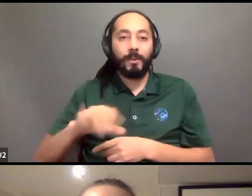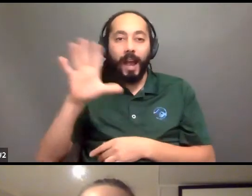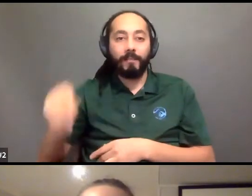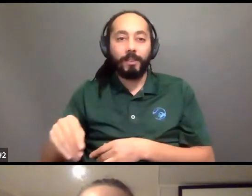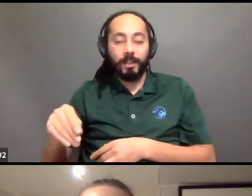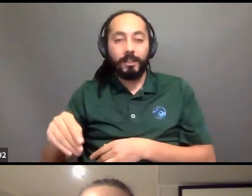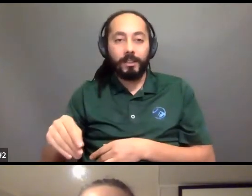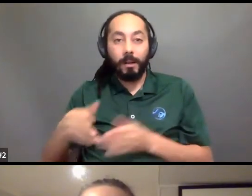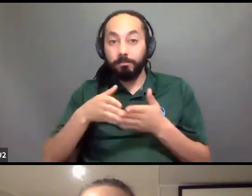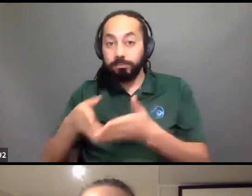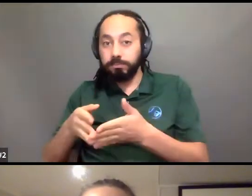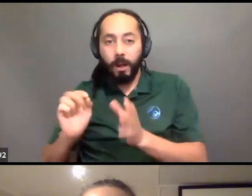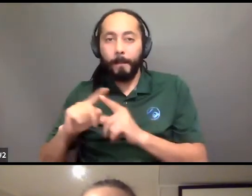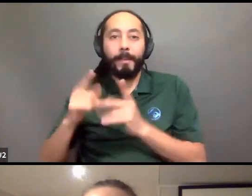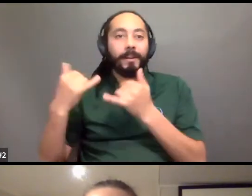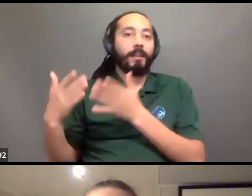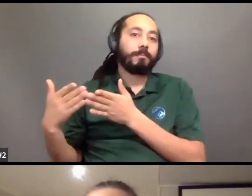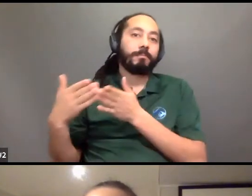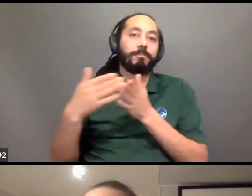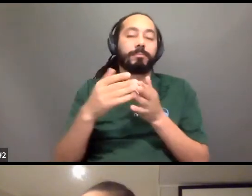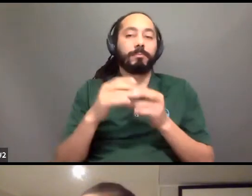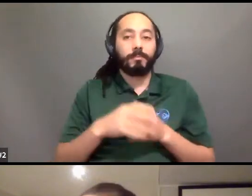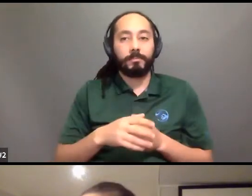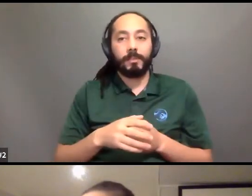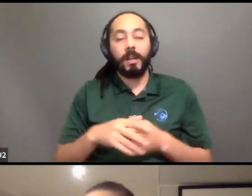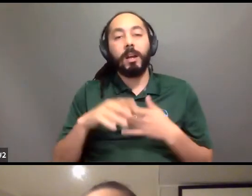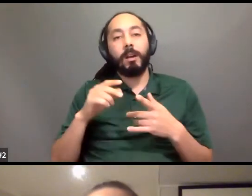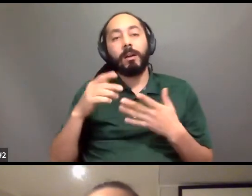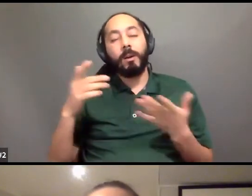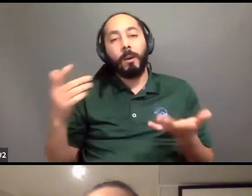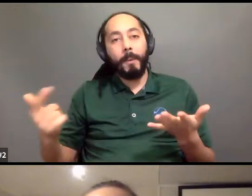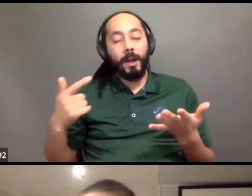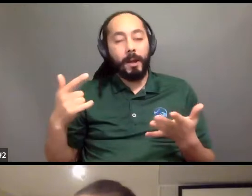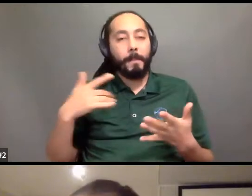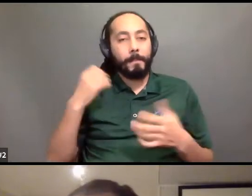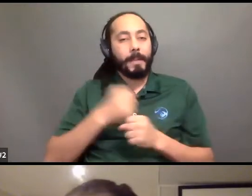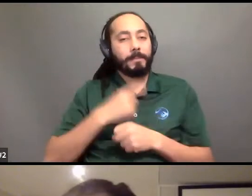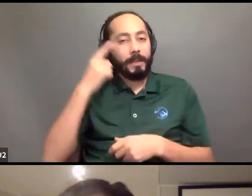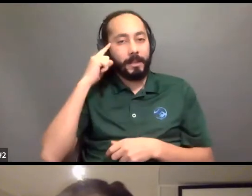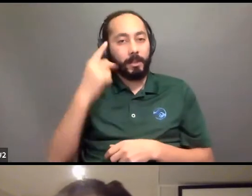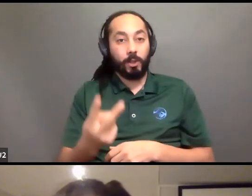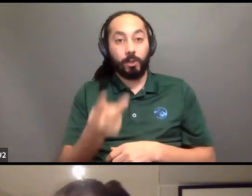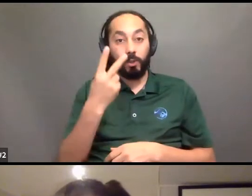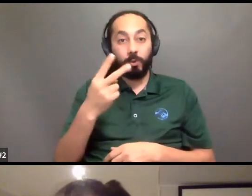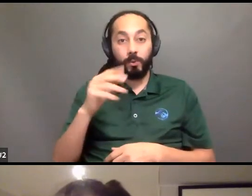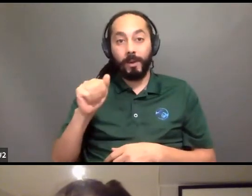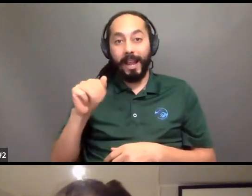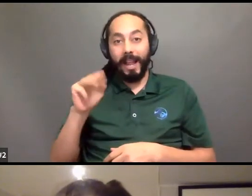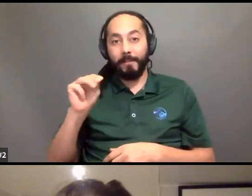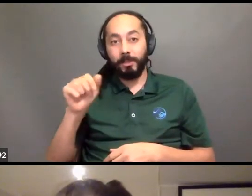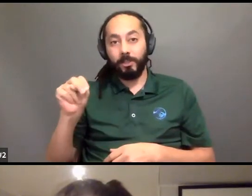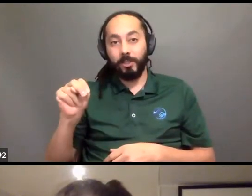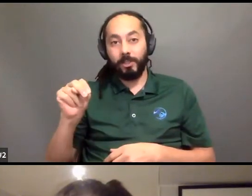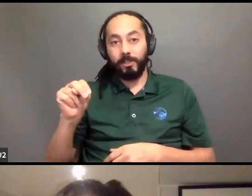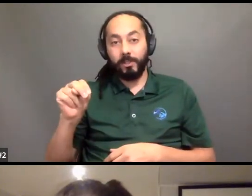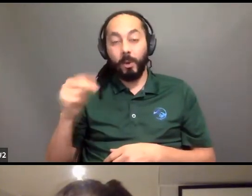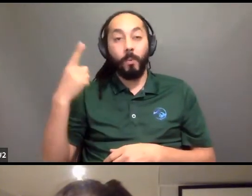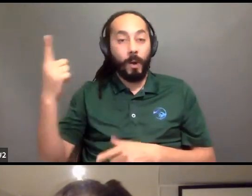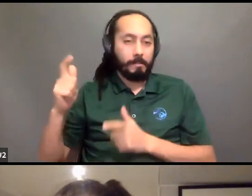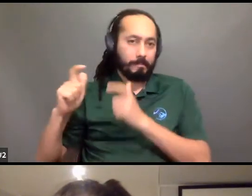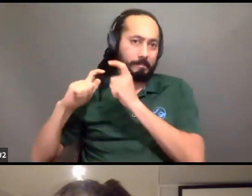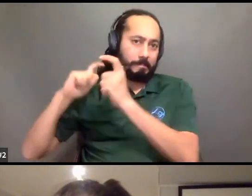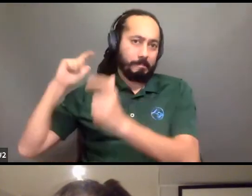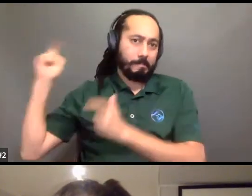a lot about the two Amazons. There's Amazon, the global corporation that's based in